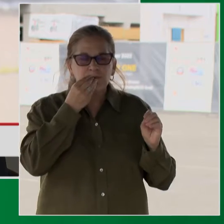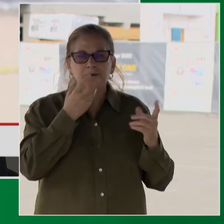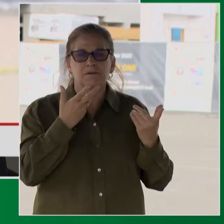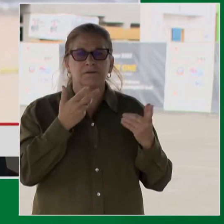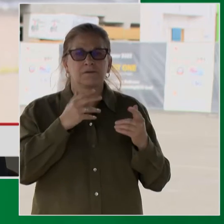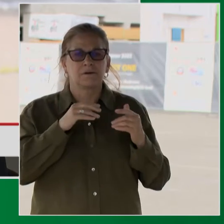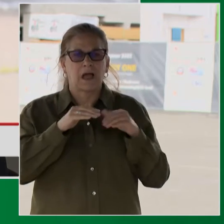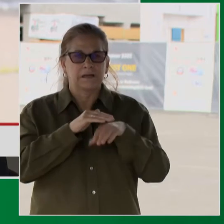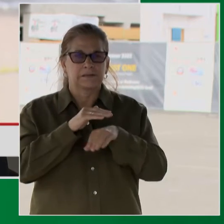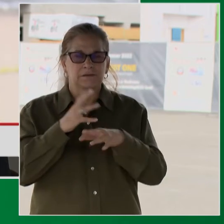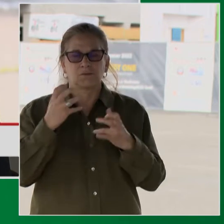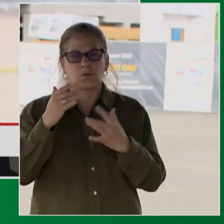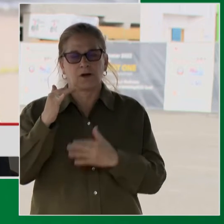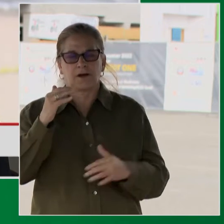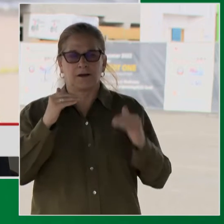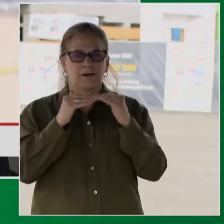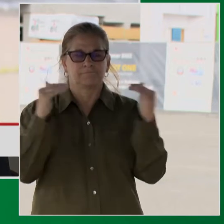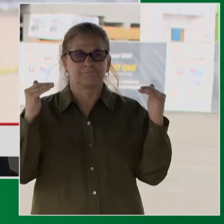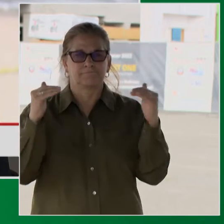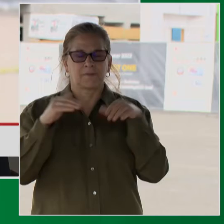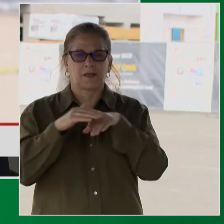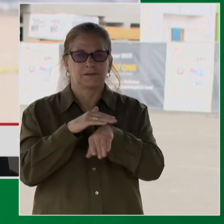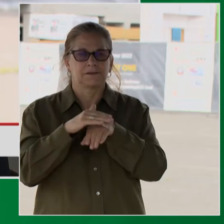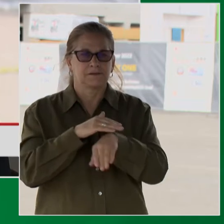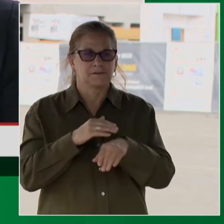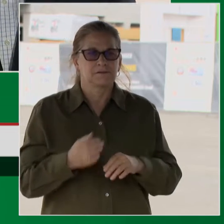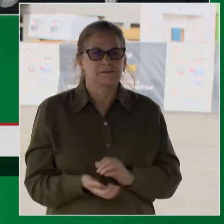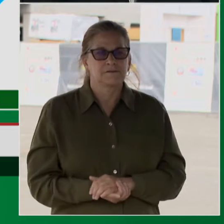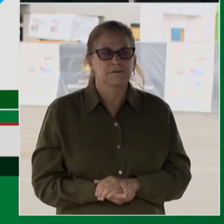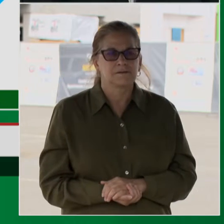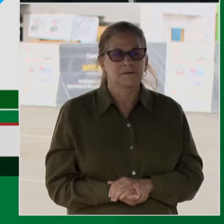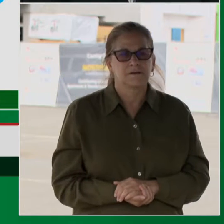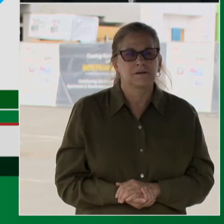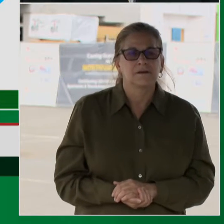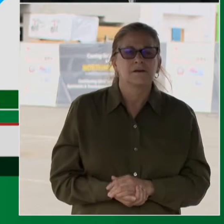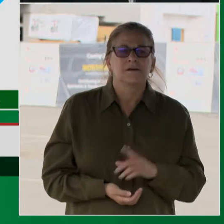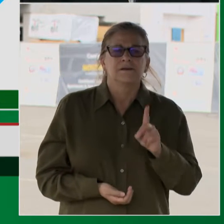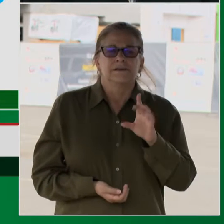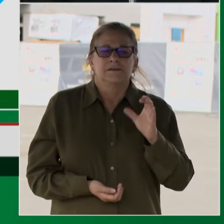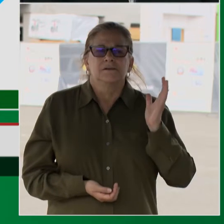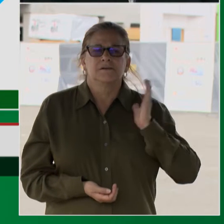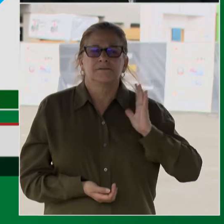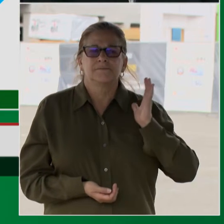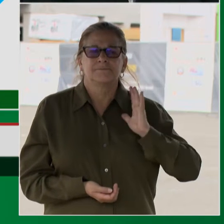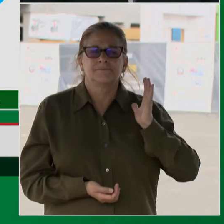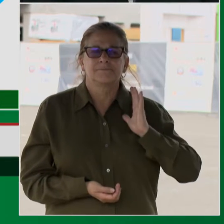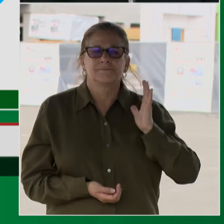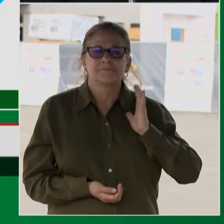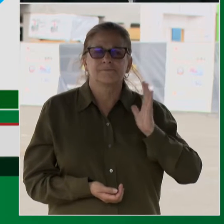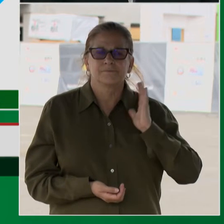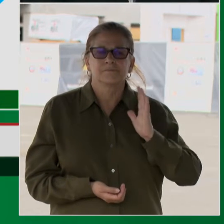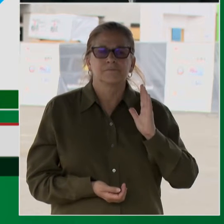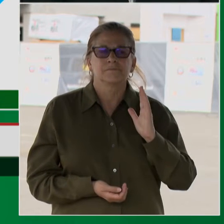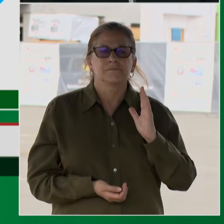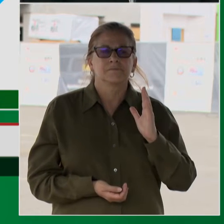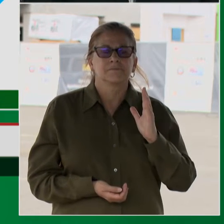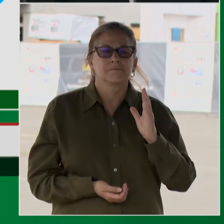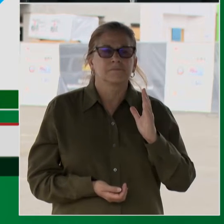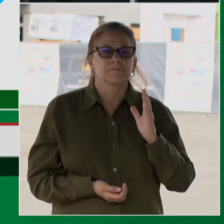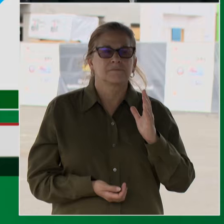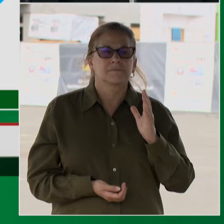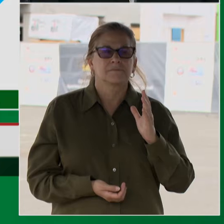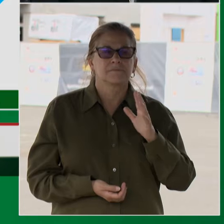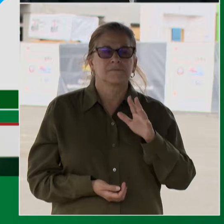the lives of our residents. The district had previously set out a sustainable DC goal to ensure that 75% of